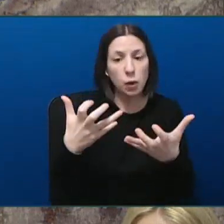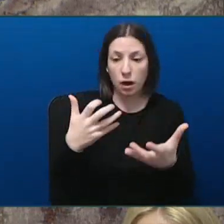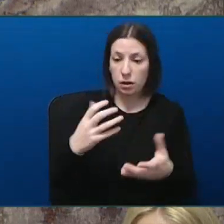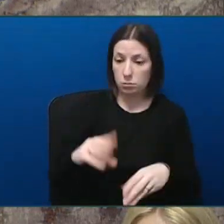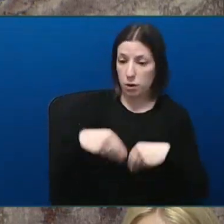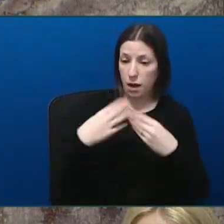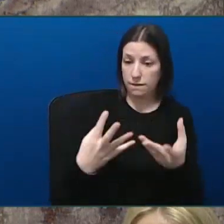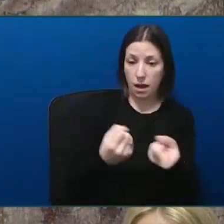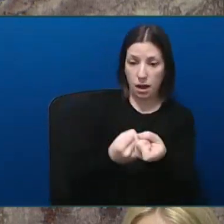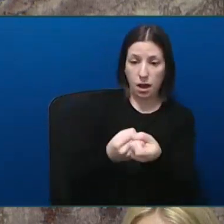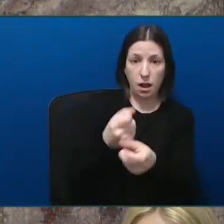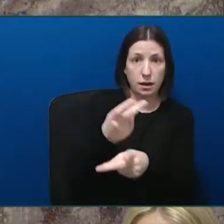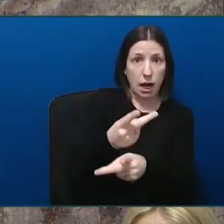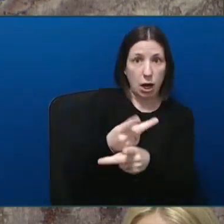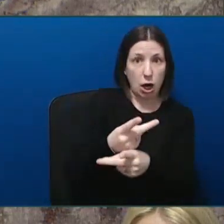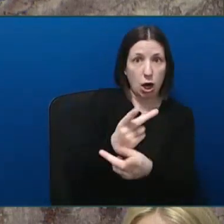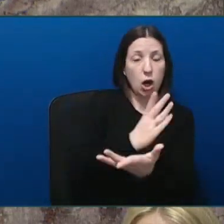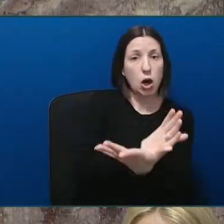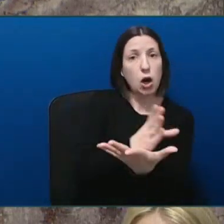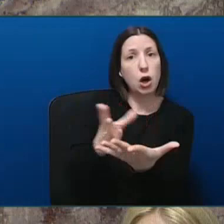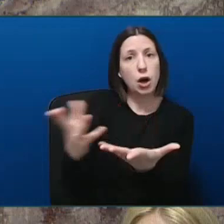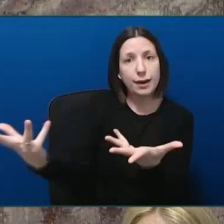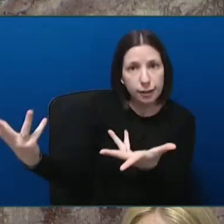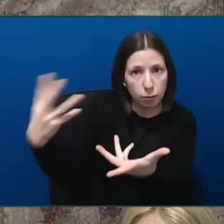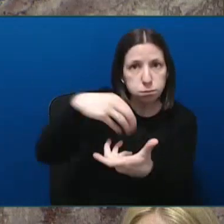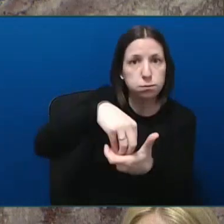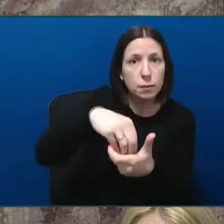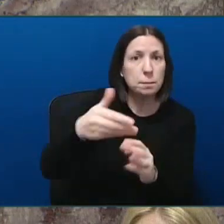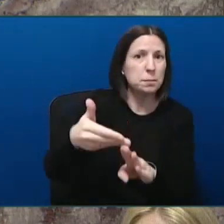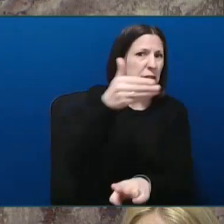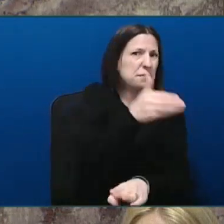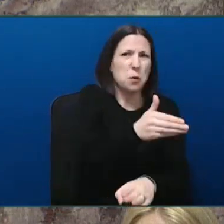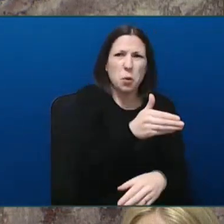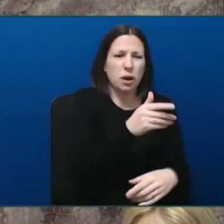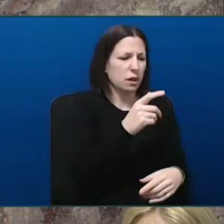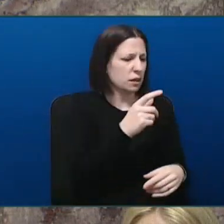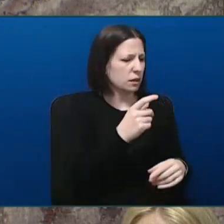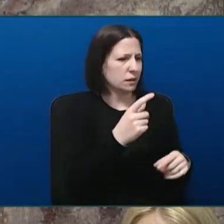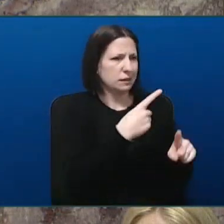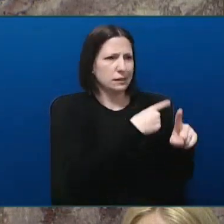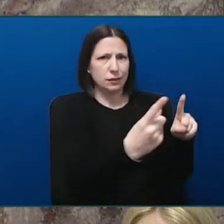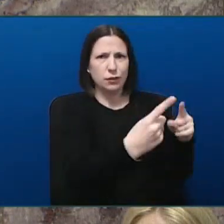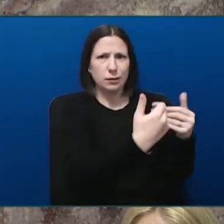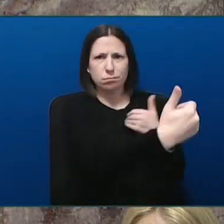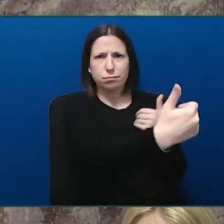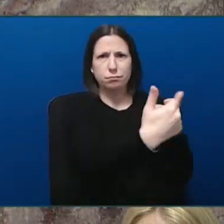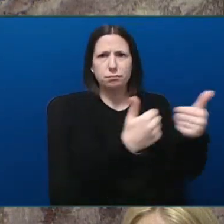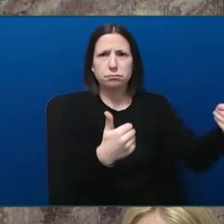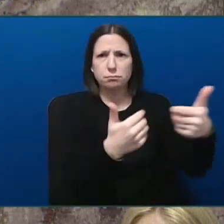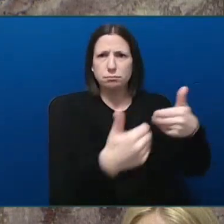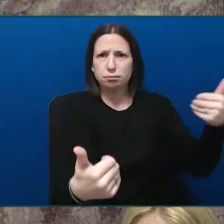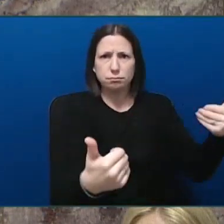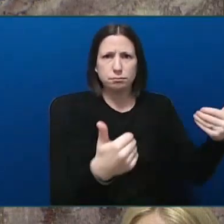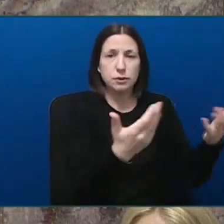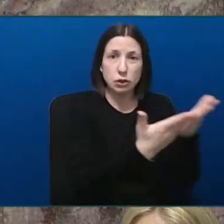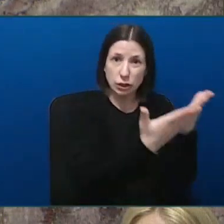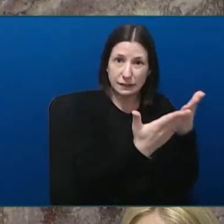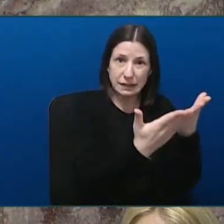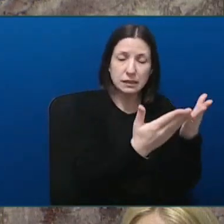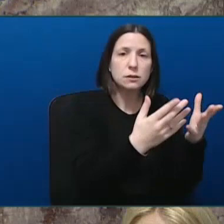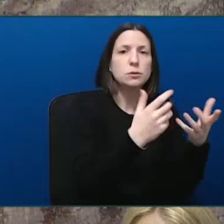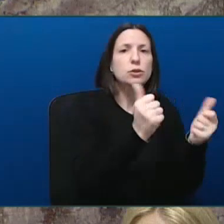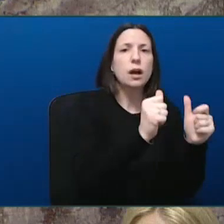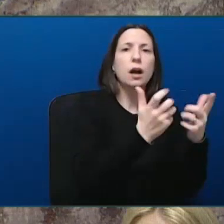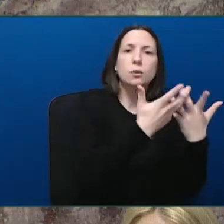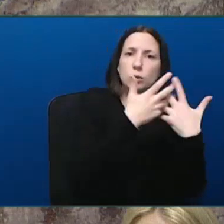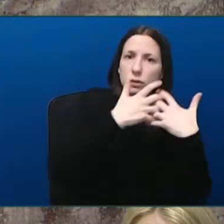of a fragmented kind of scattershot of services. And that is a